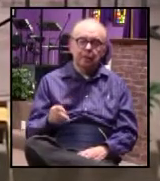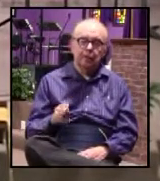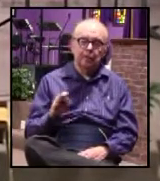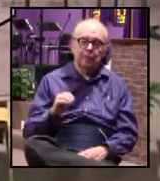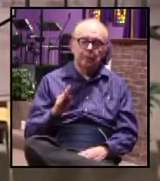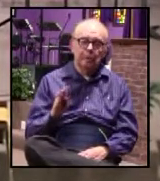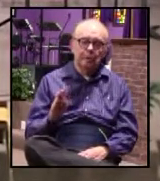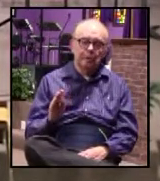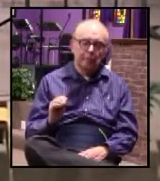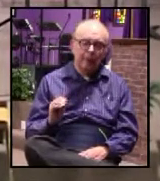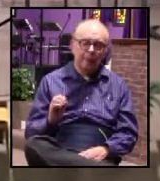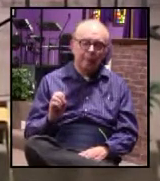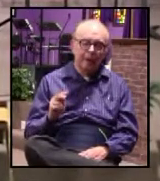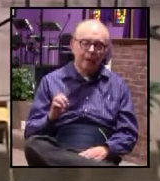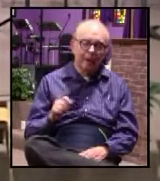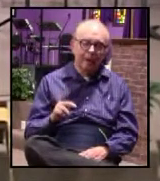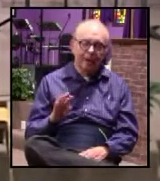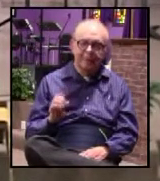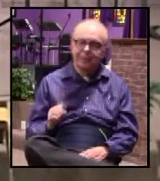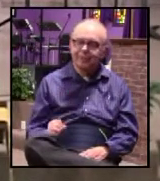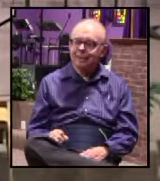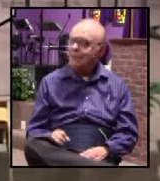Evans.